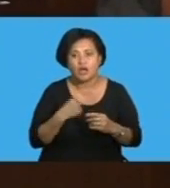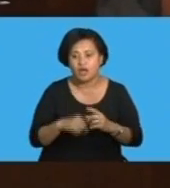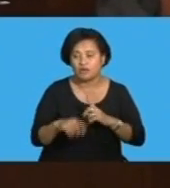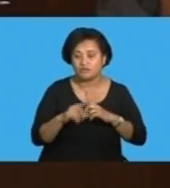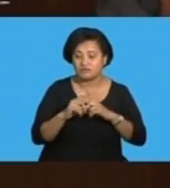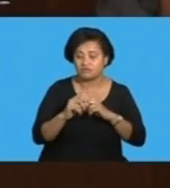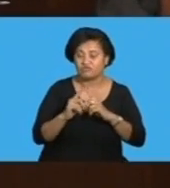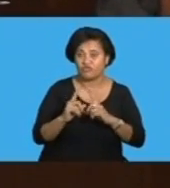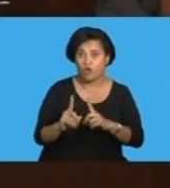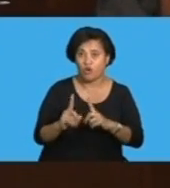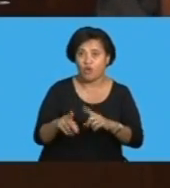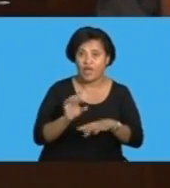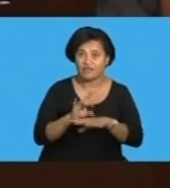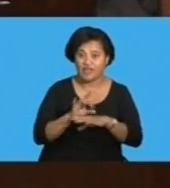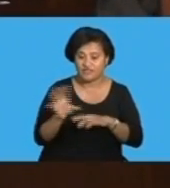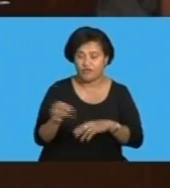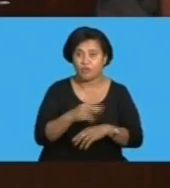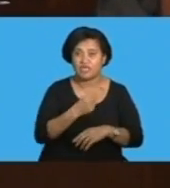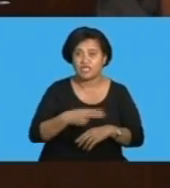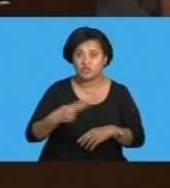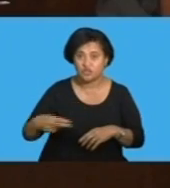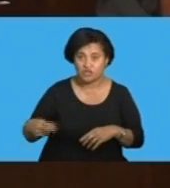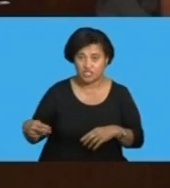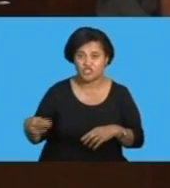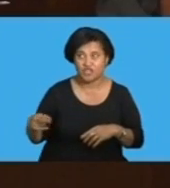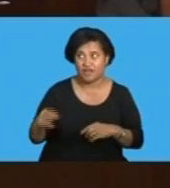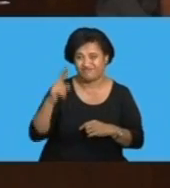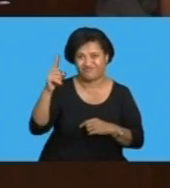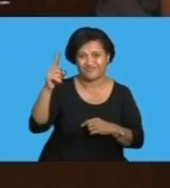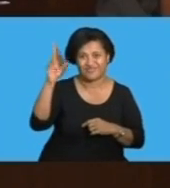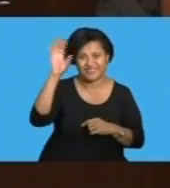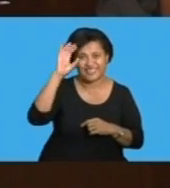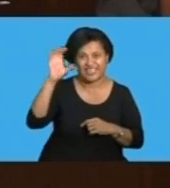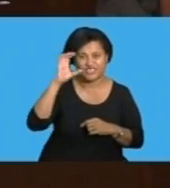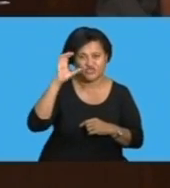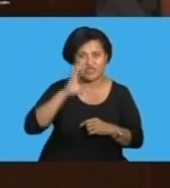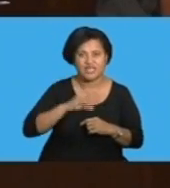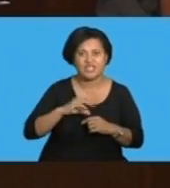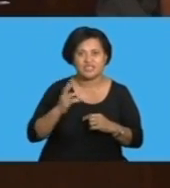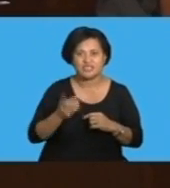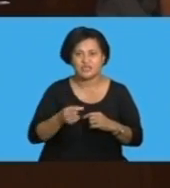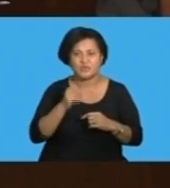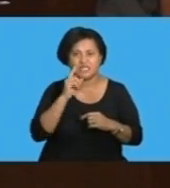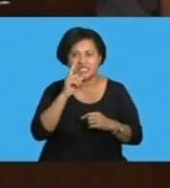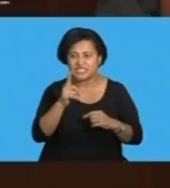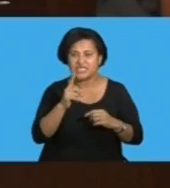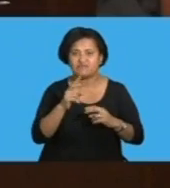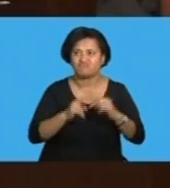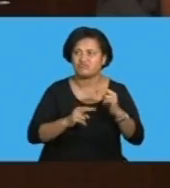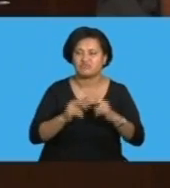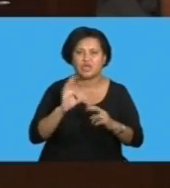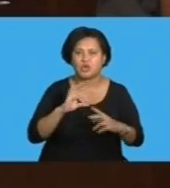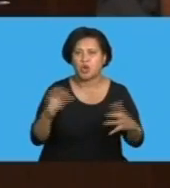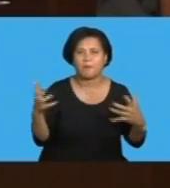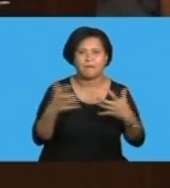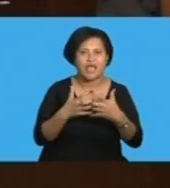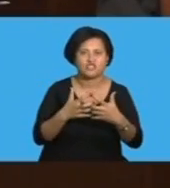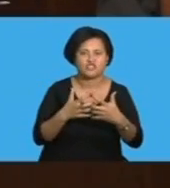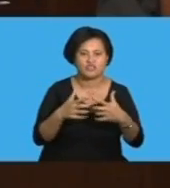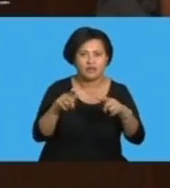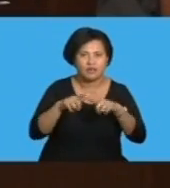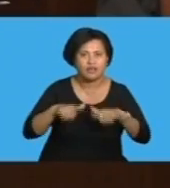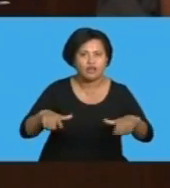Indonesia, it was subsequently discovered that the construction was not up to scratch, it did not meet the local standards. So